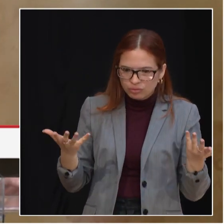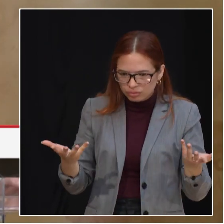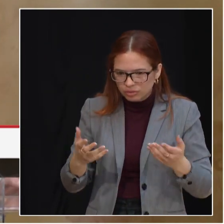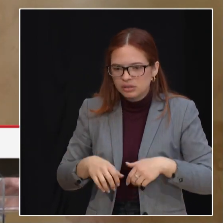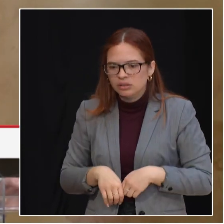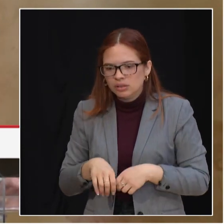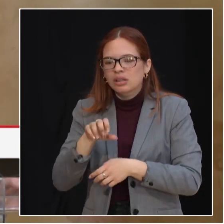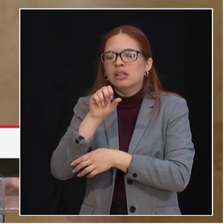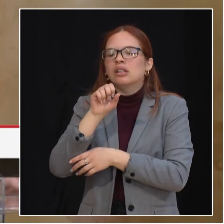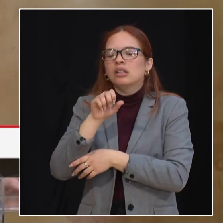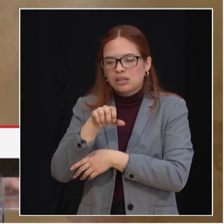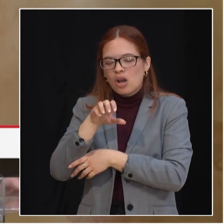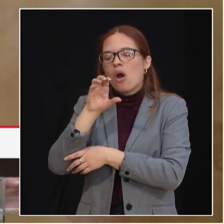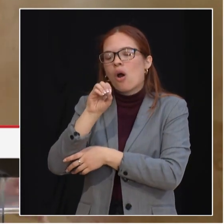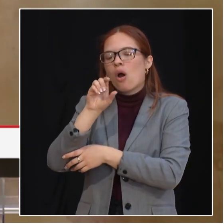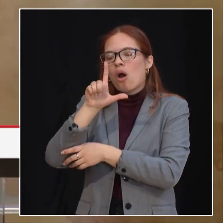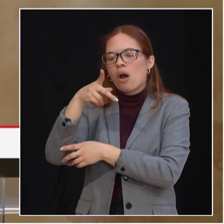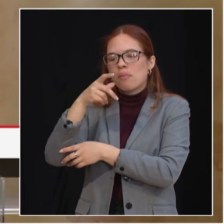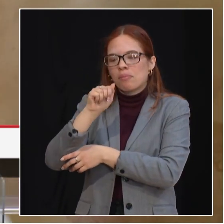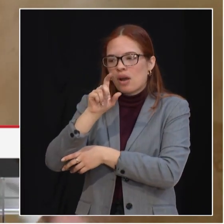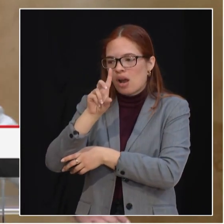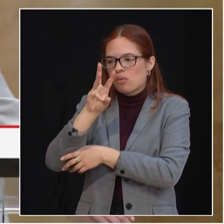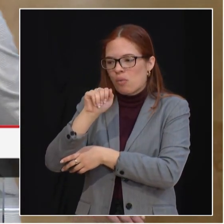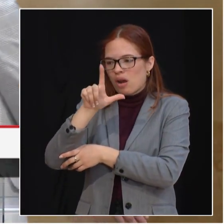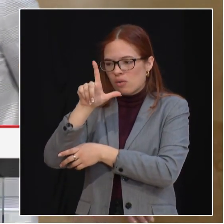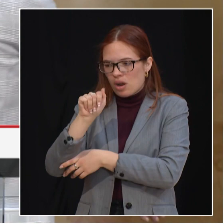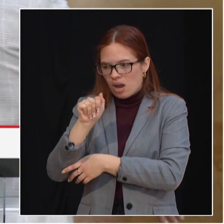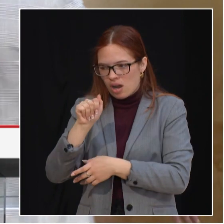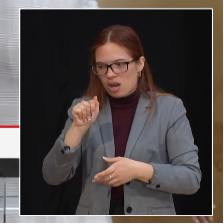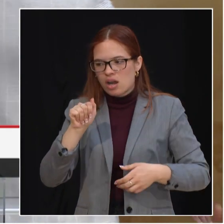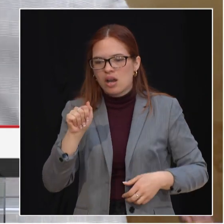Alpadwala, Director of Real Estate at DEMPED, is going to join us.